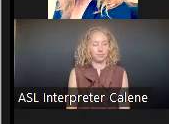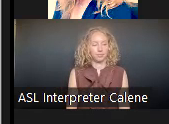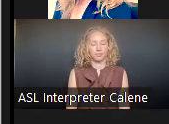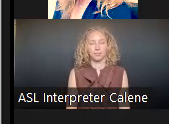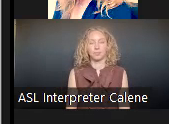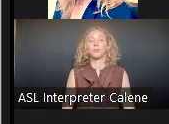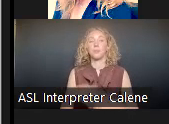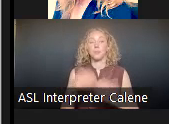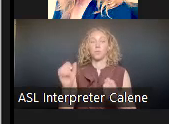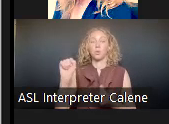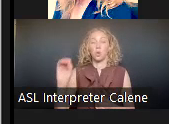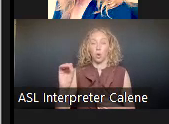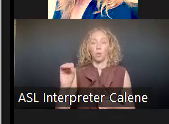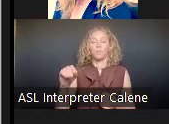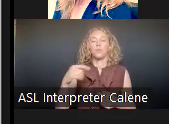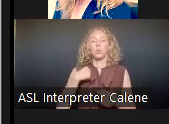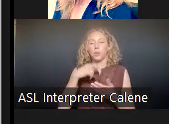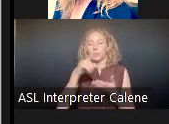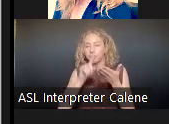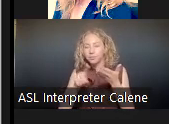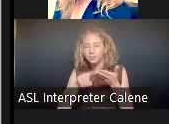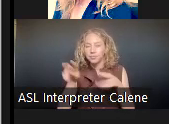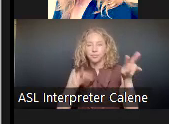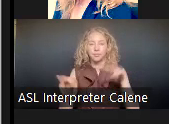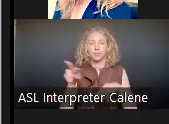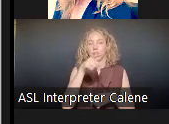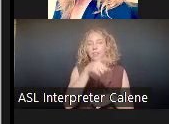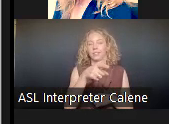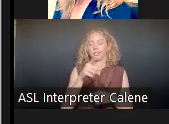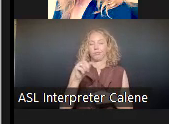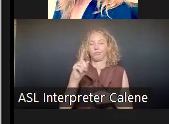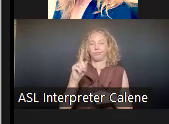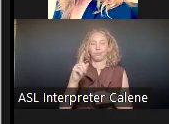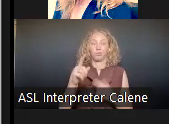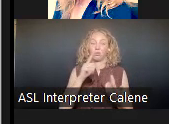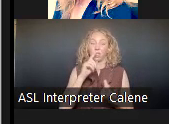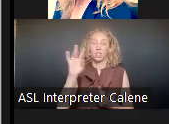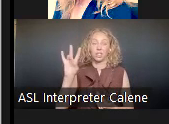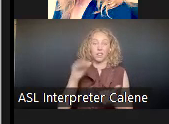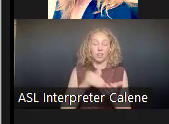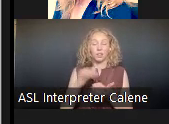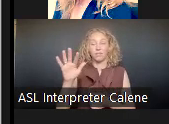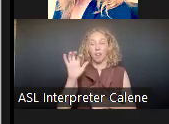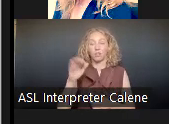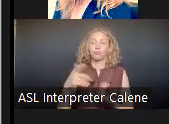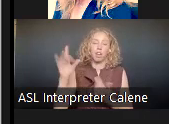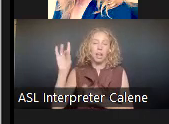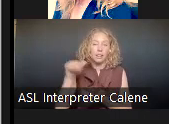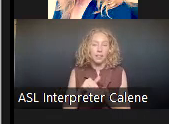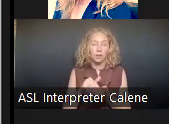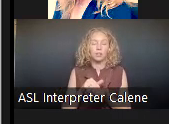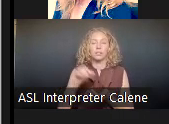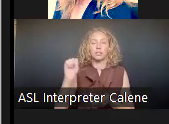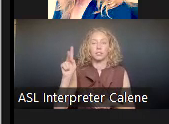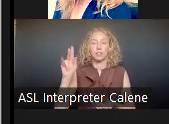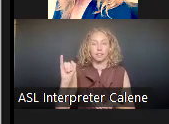So as we were looking at this, basically 7,500, 8,000 unsubmitted sexual assault evidence kits, we